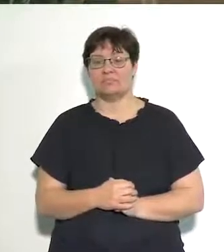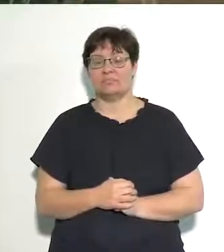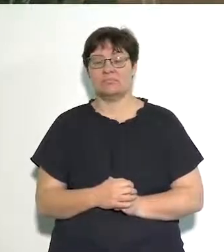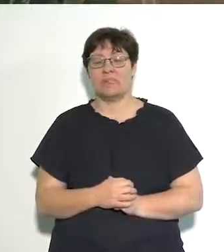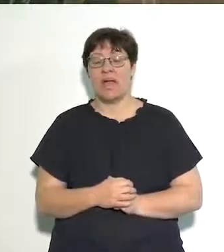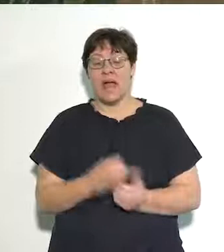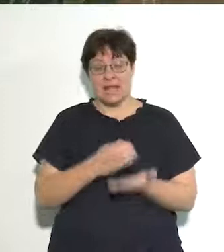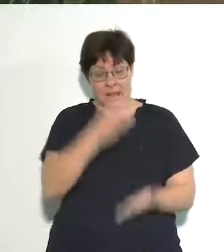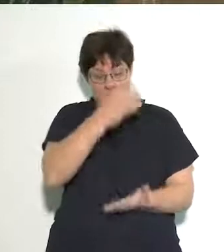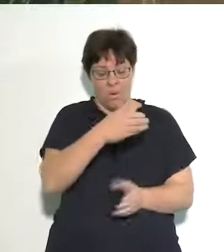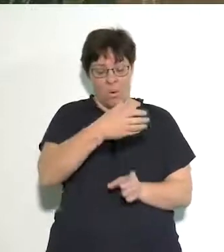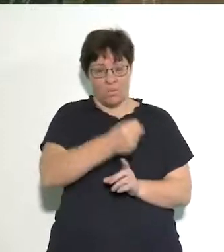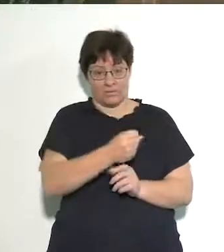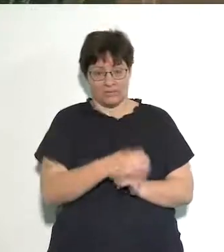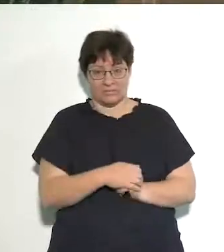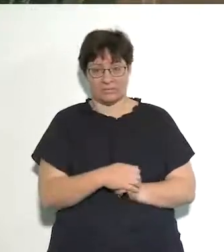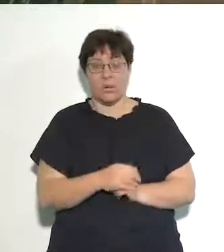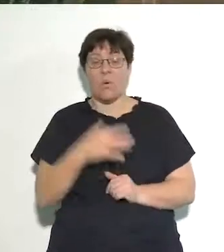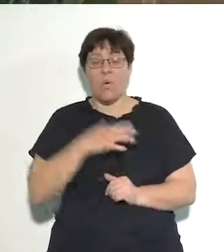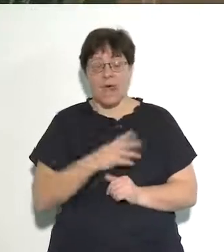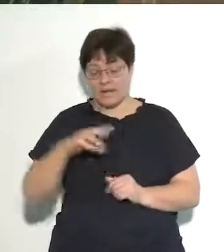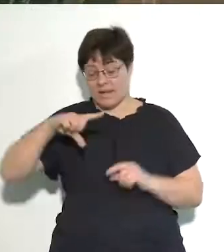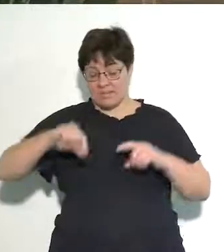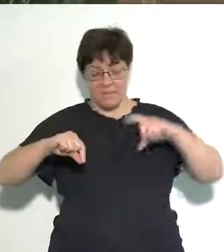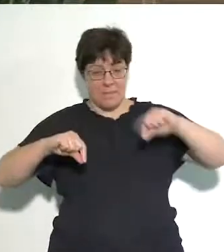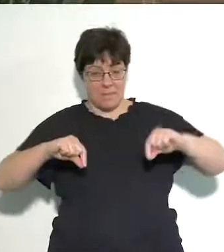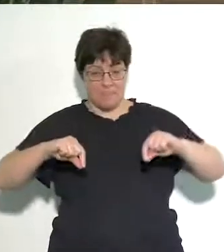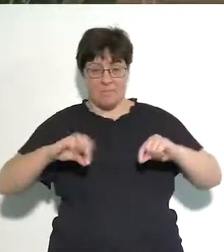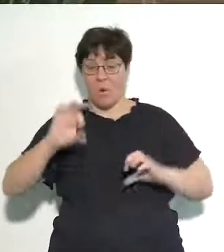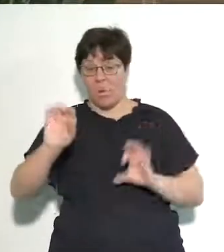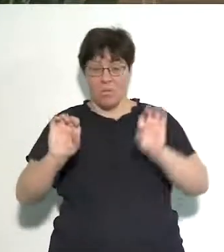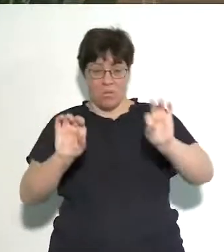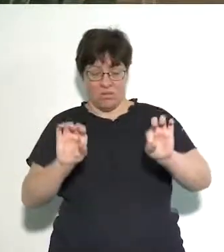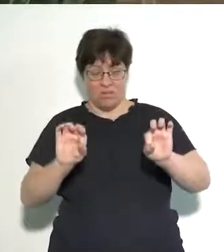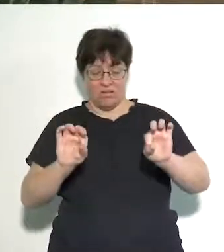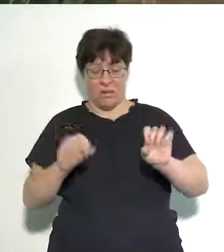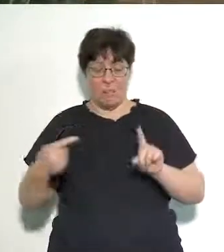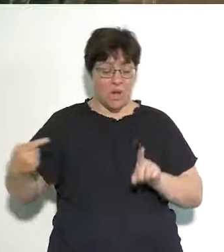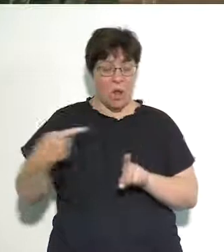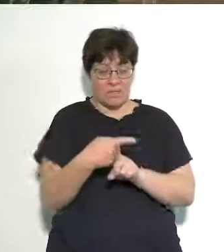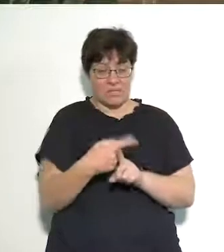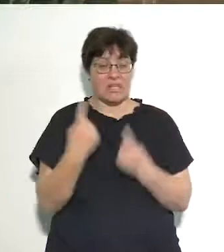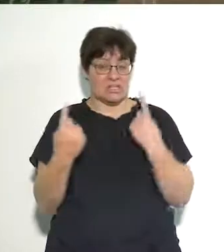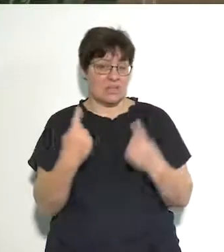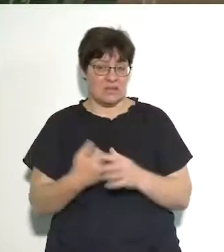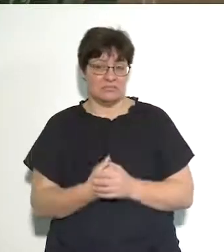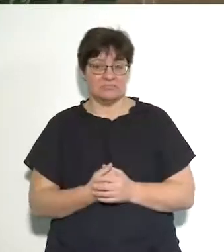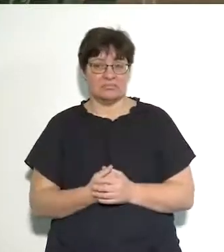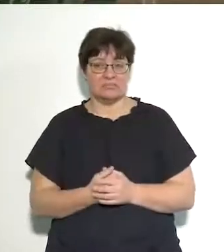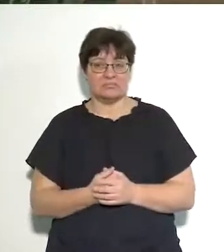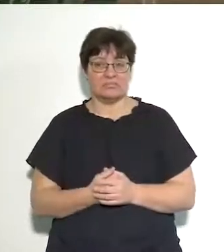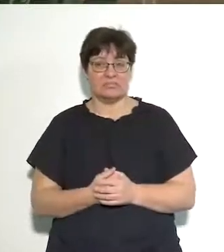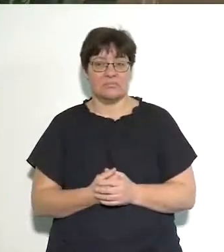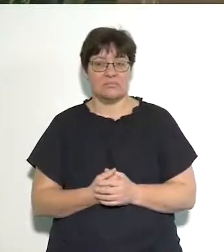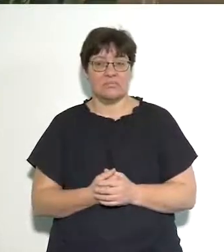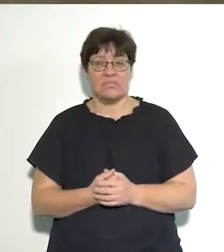punch holes inside the cup. We want 2 holes, 1 on either side, and they must be opposite each other. So we're going